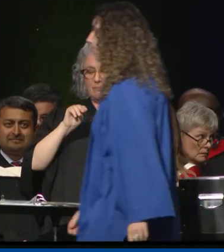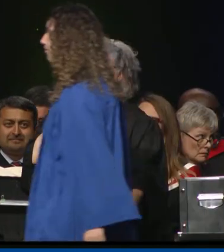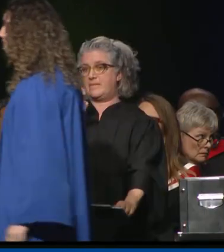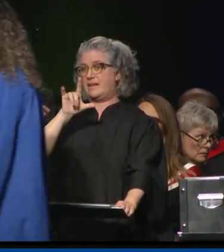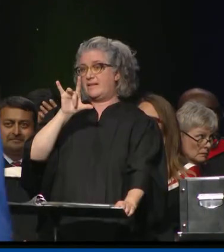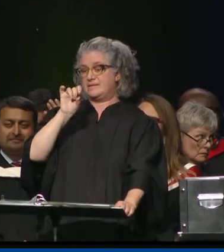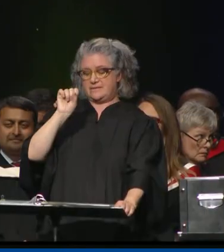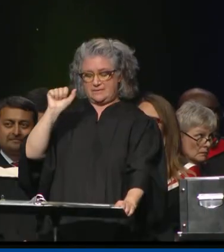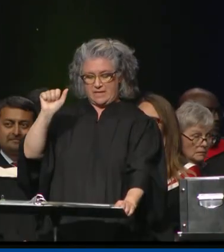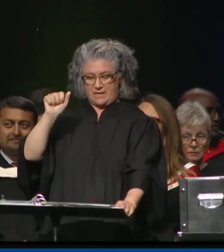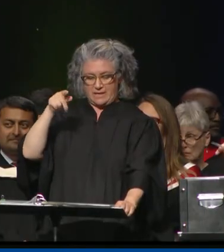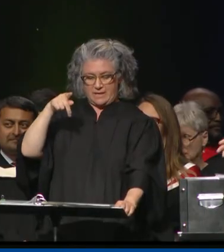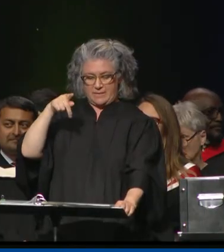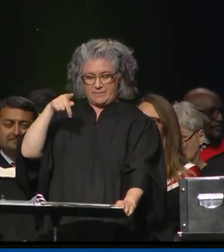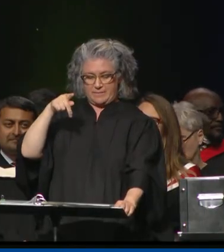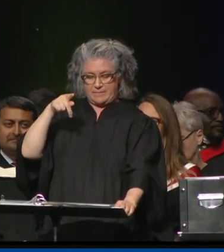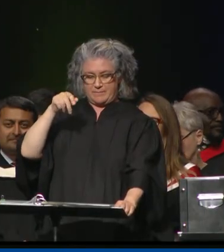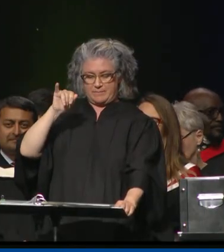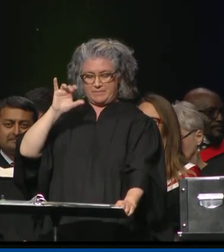Melissa Piccioni.